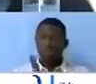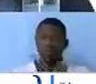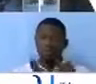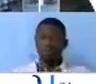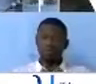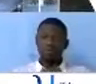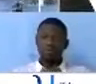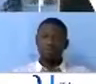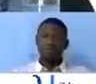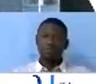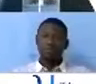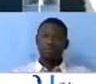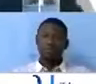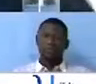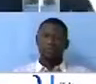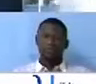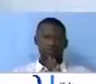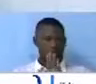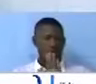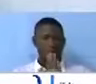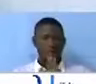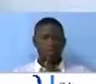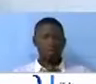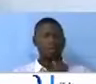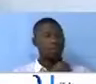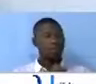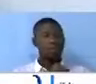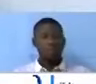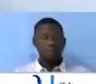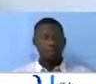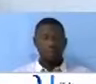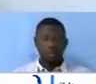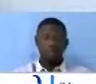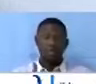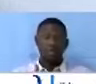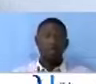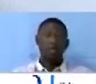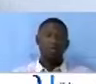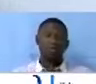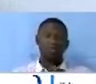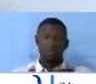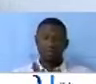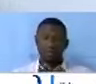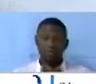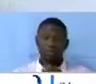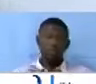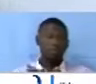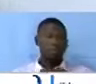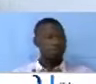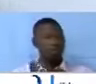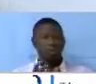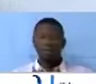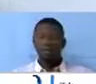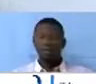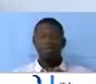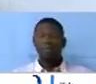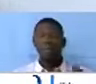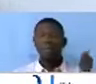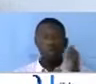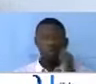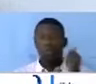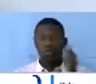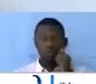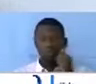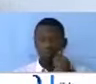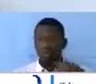that I was the officer commanding investigation, does it mean that I am always present when investigations are going on. Nam sax nga xamne ma